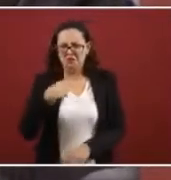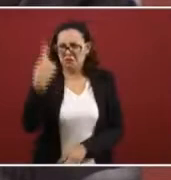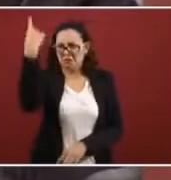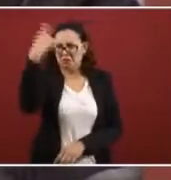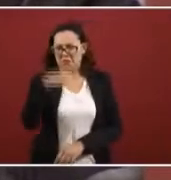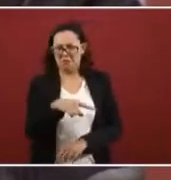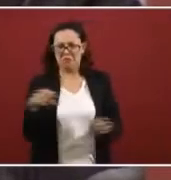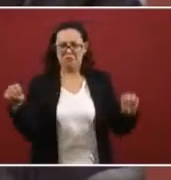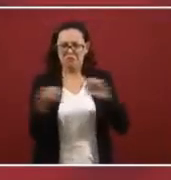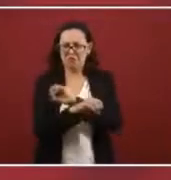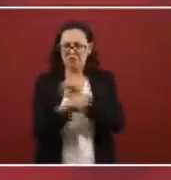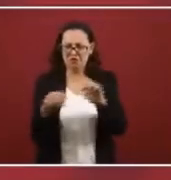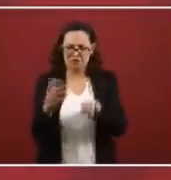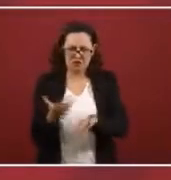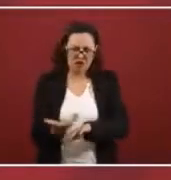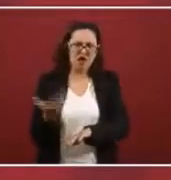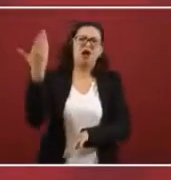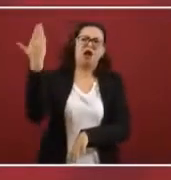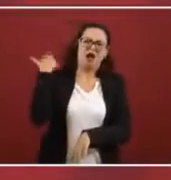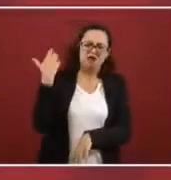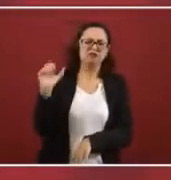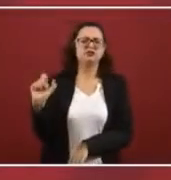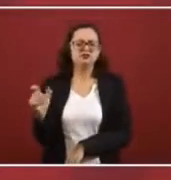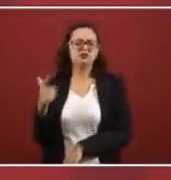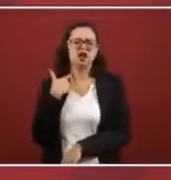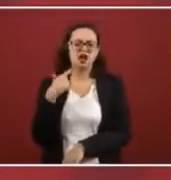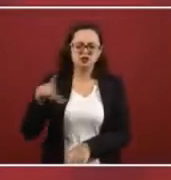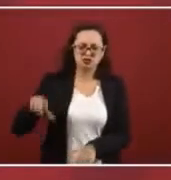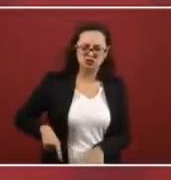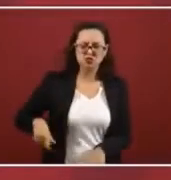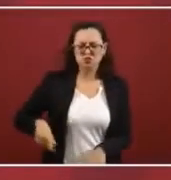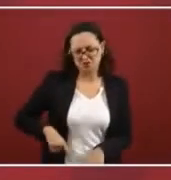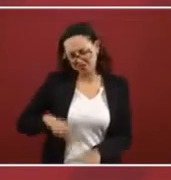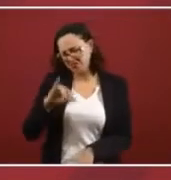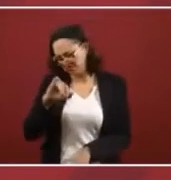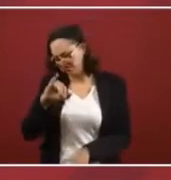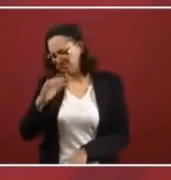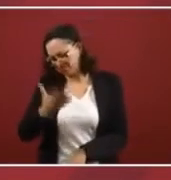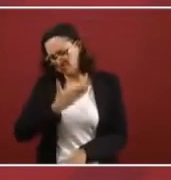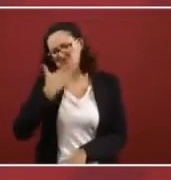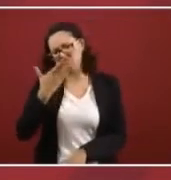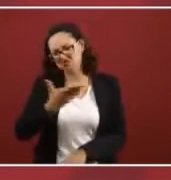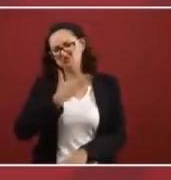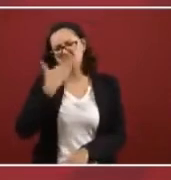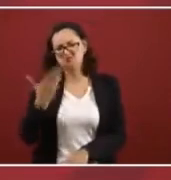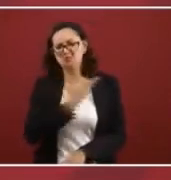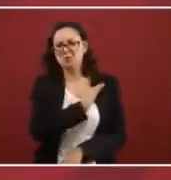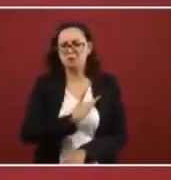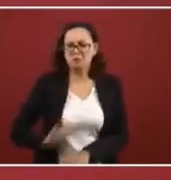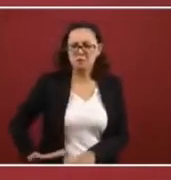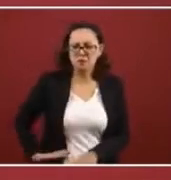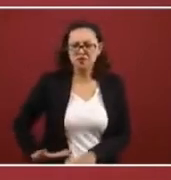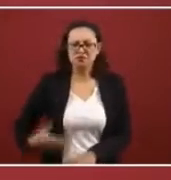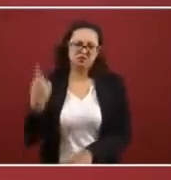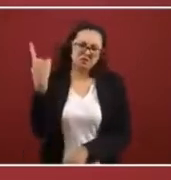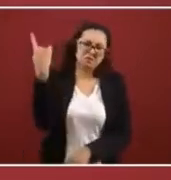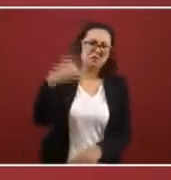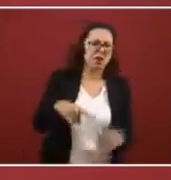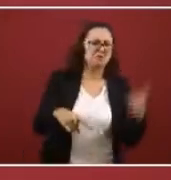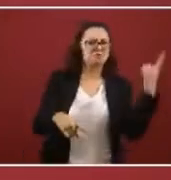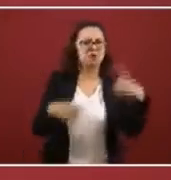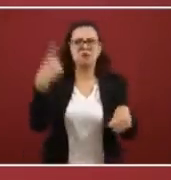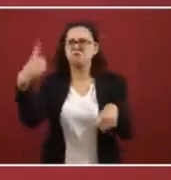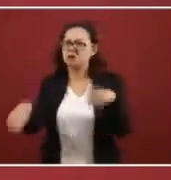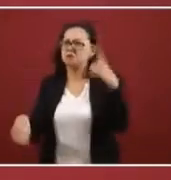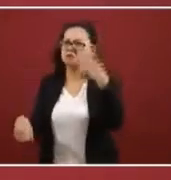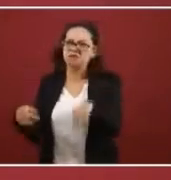that these decisions las tomaban were taken by desde arriba, from